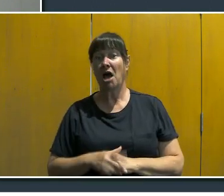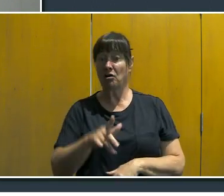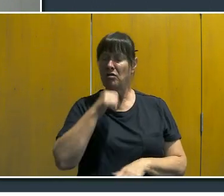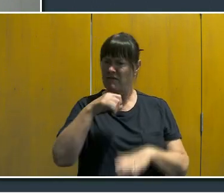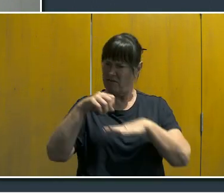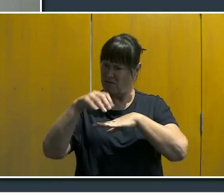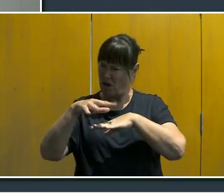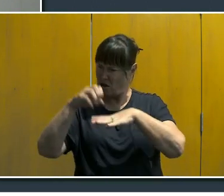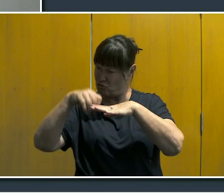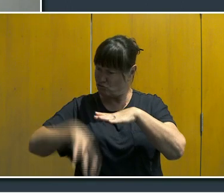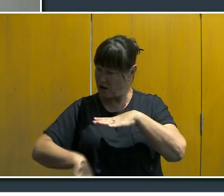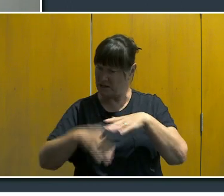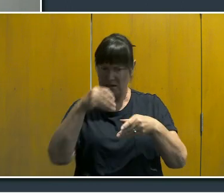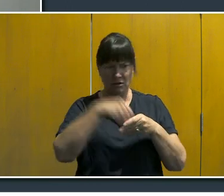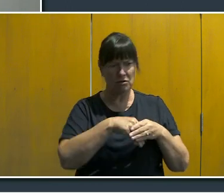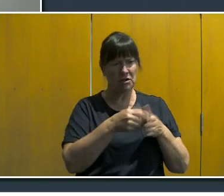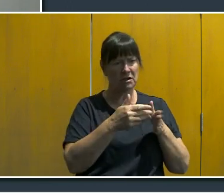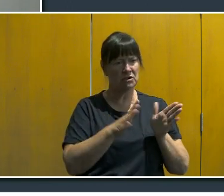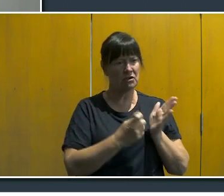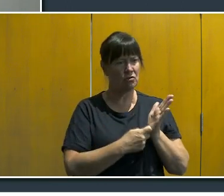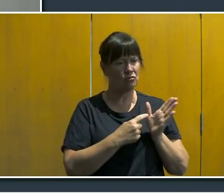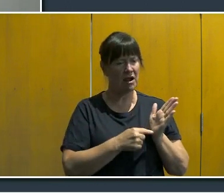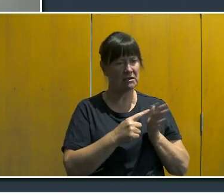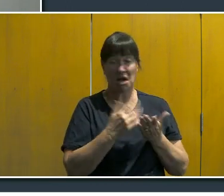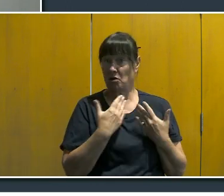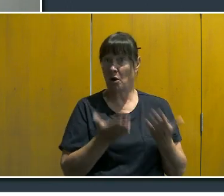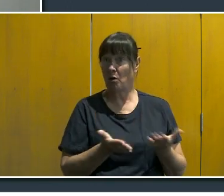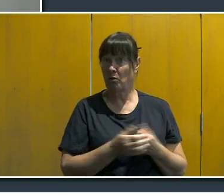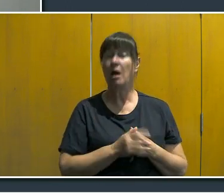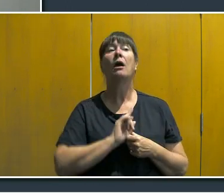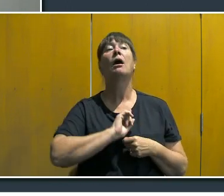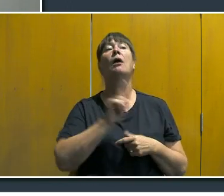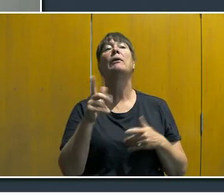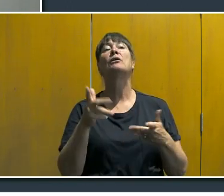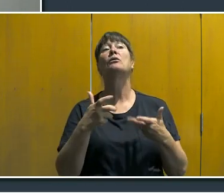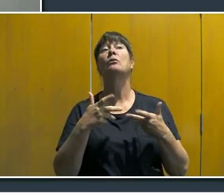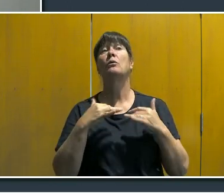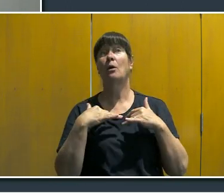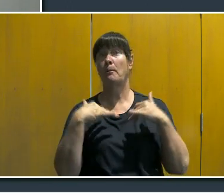think with the public meeting, I sort of thought that they were.